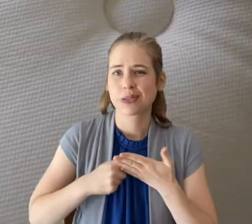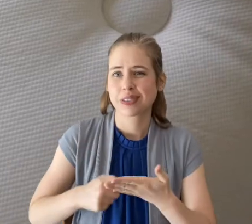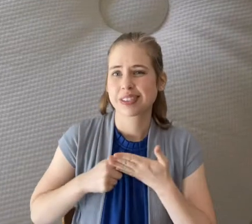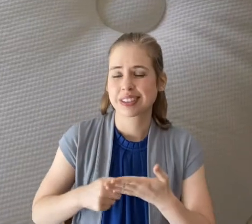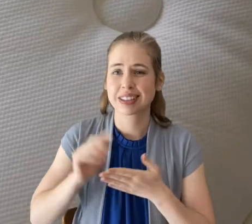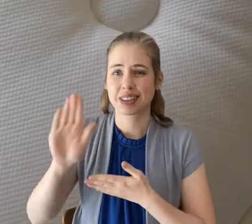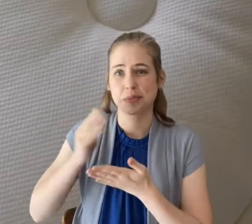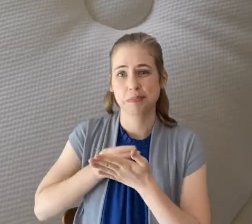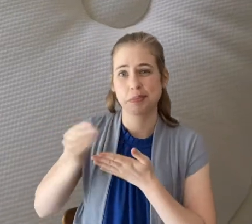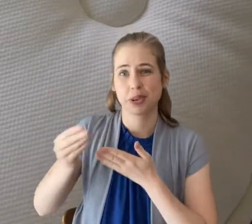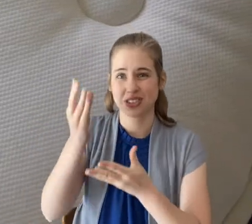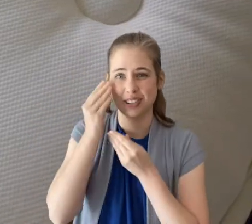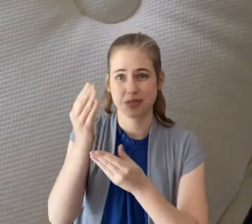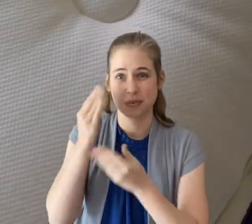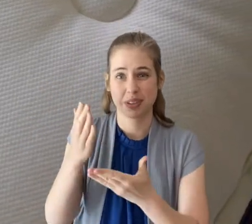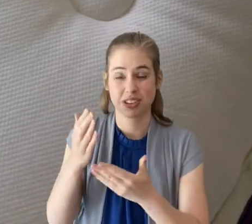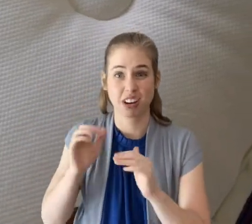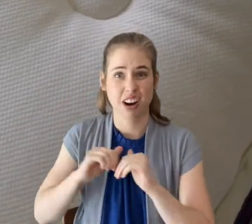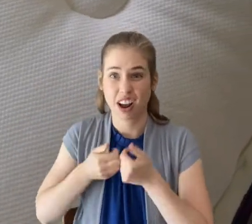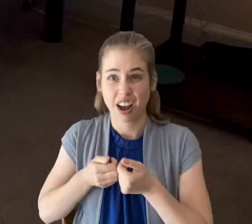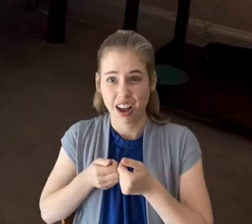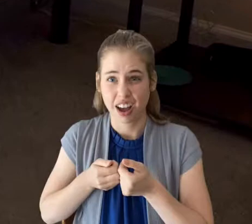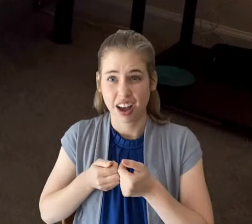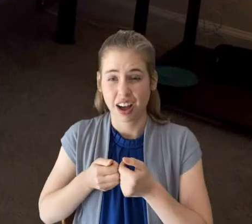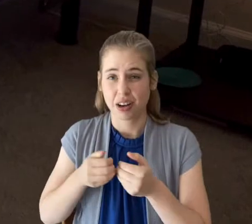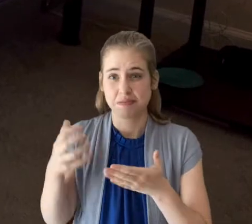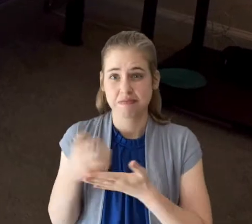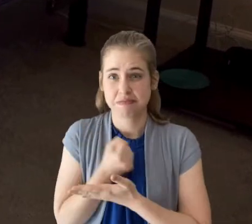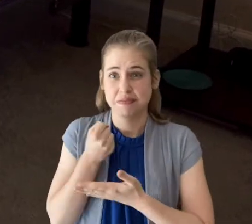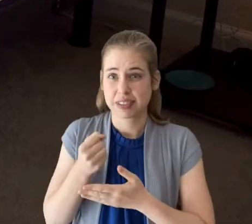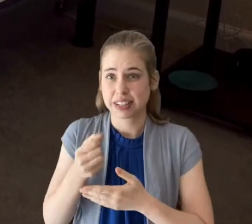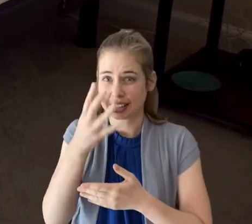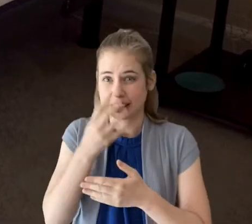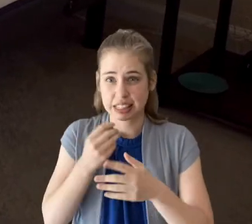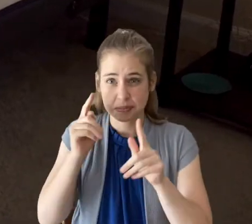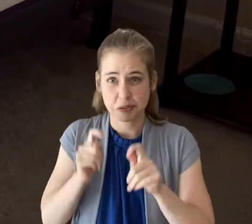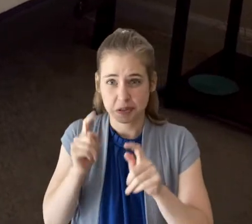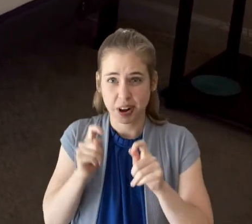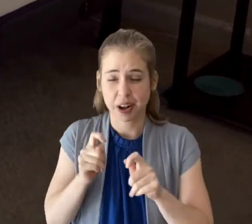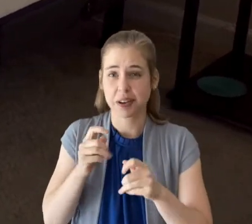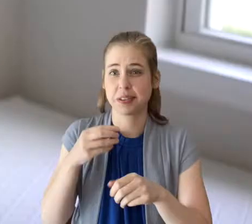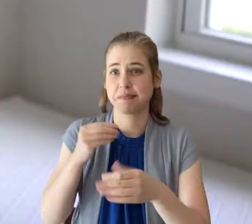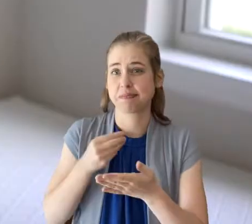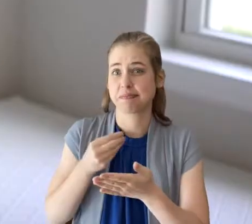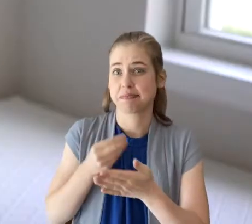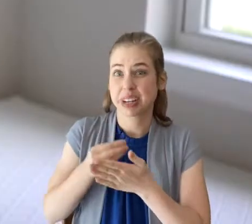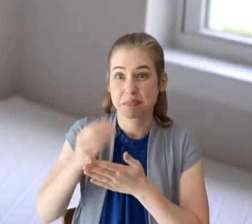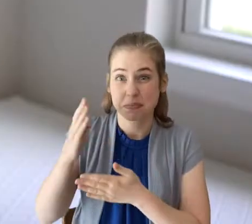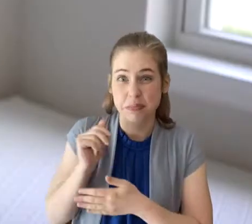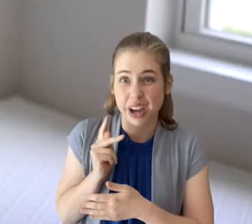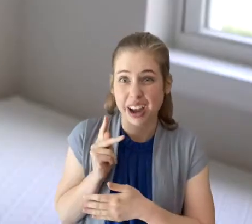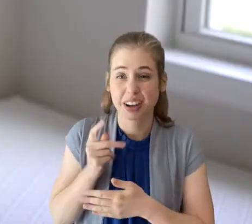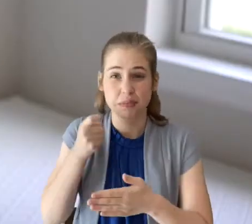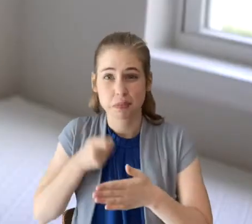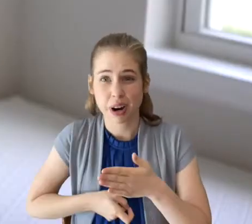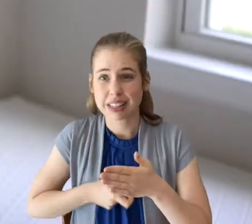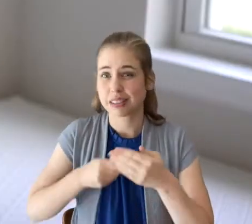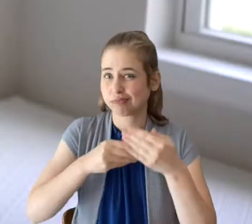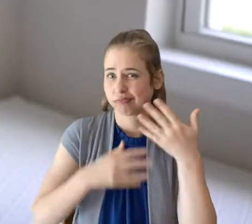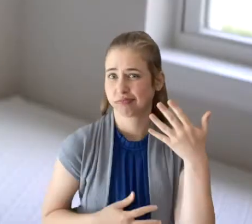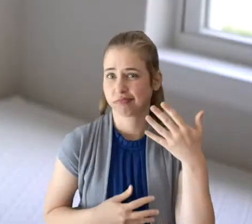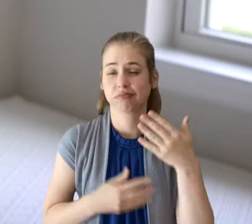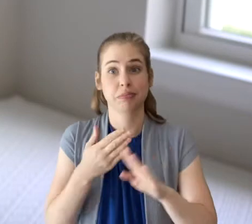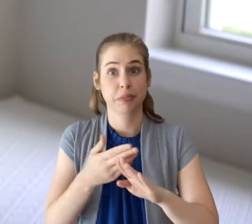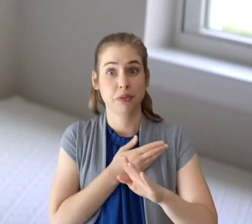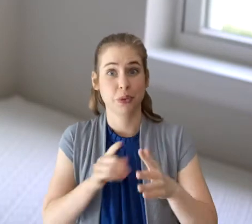WinkBed's purchase details such as sleep trials, shipping and returns, pricing, and more. But before we get into that, remember you can